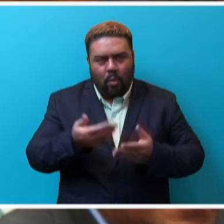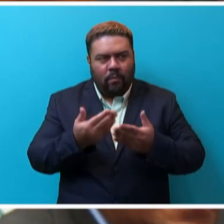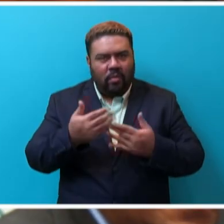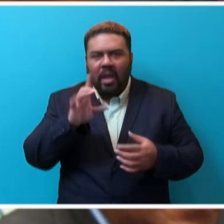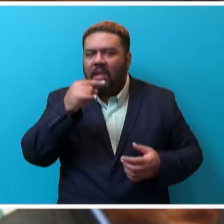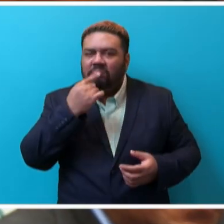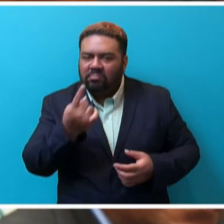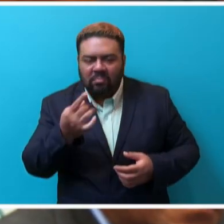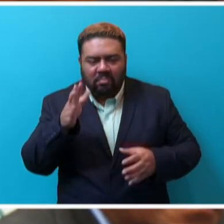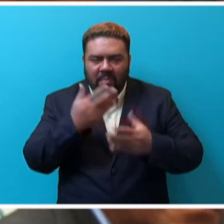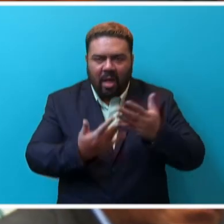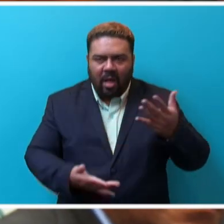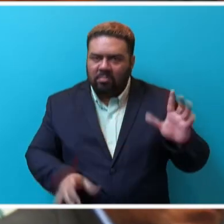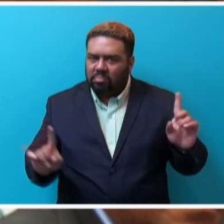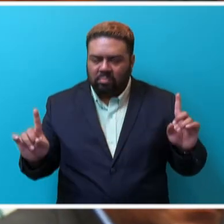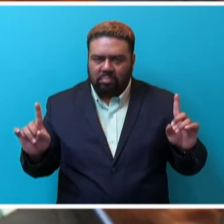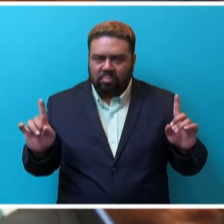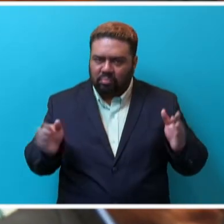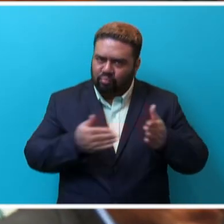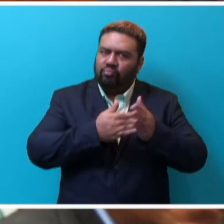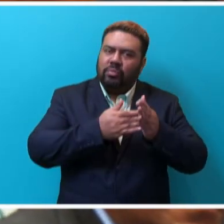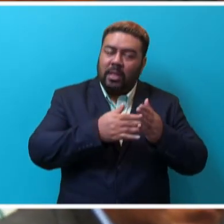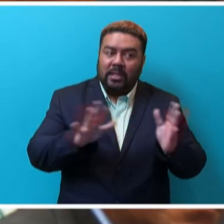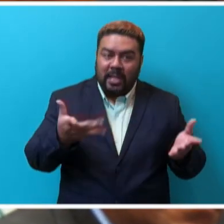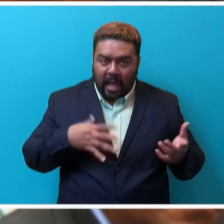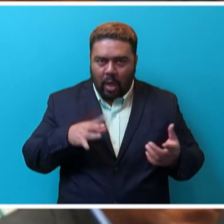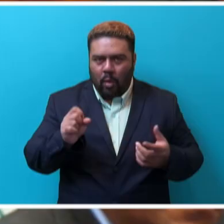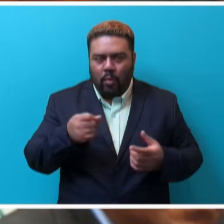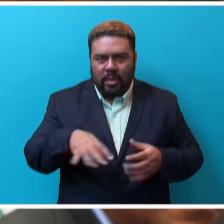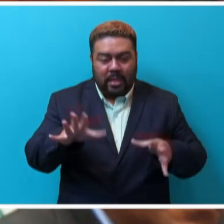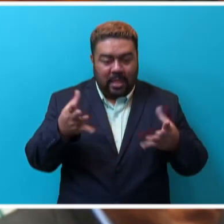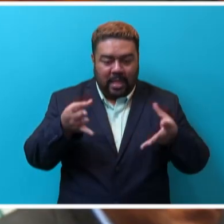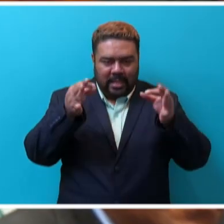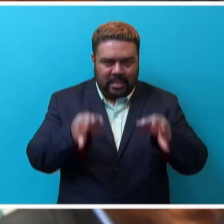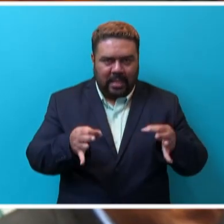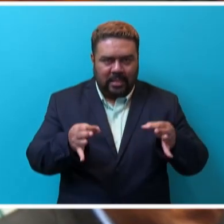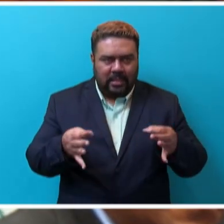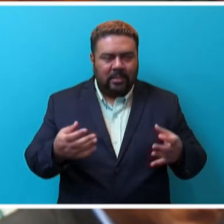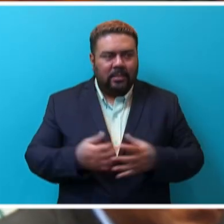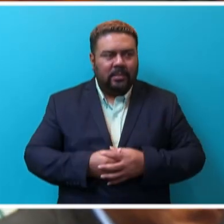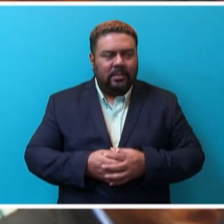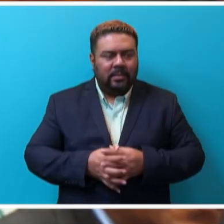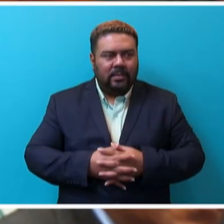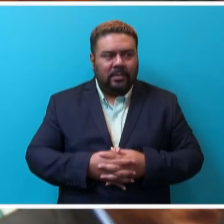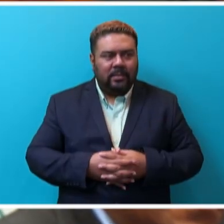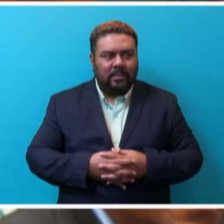anything about it. So this was how the unilateral decision was made.